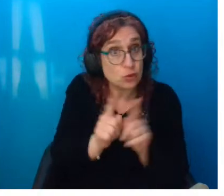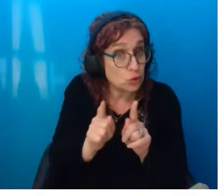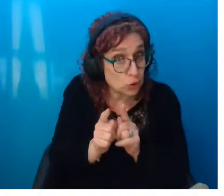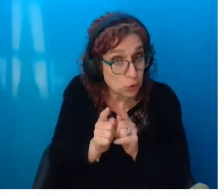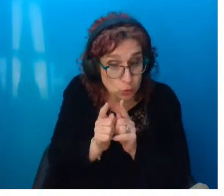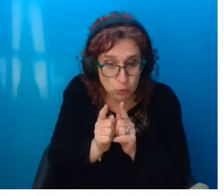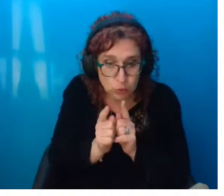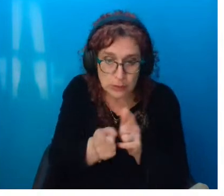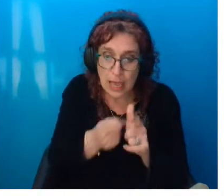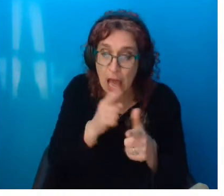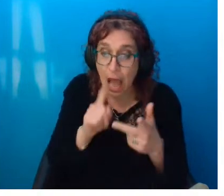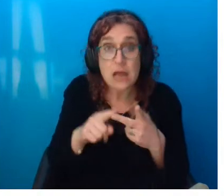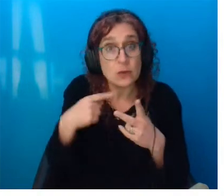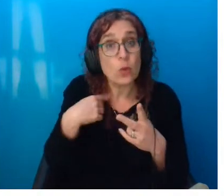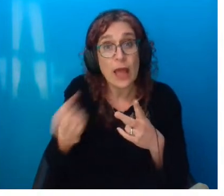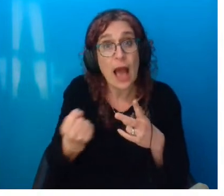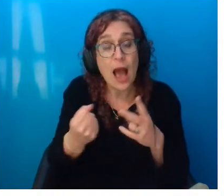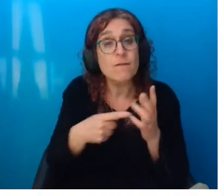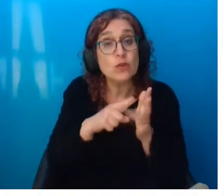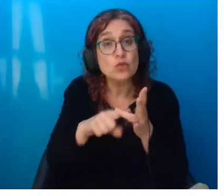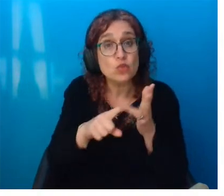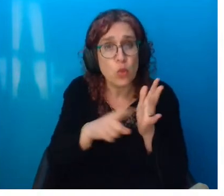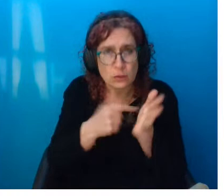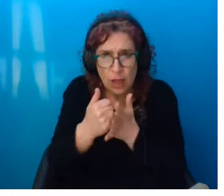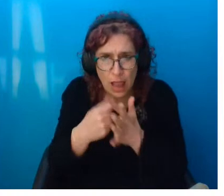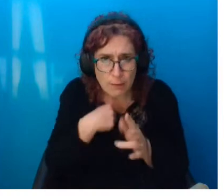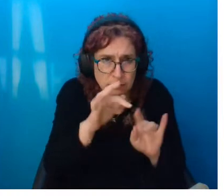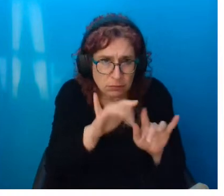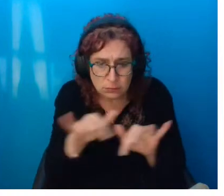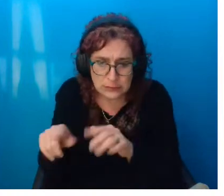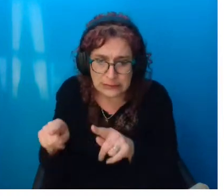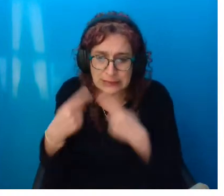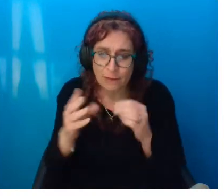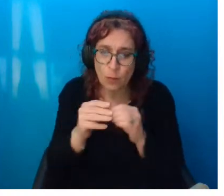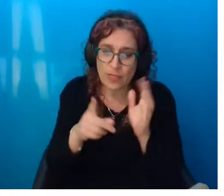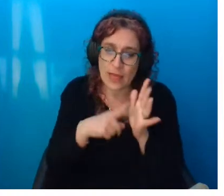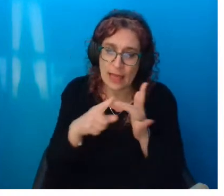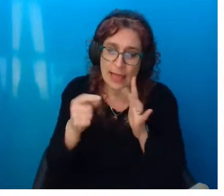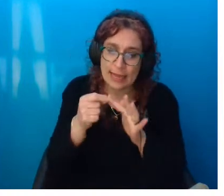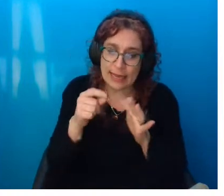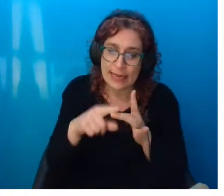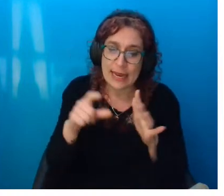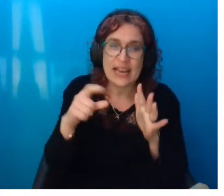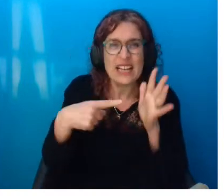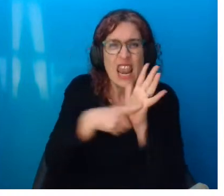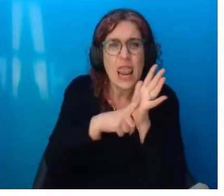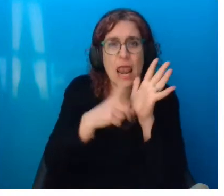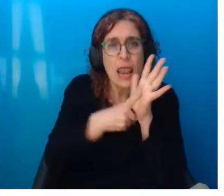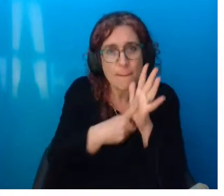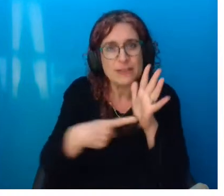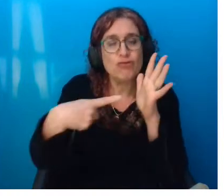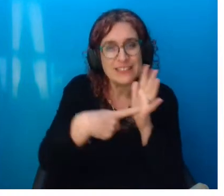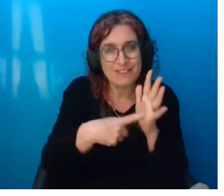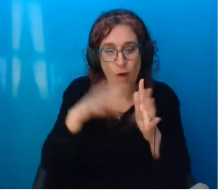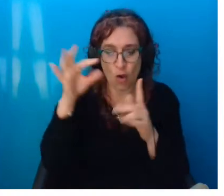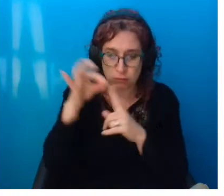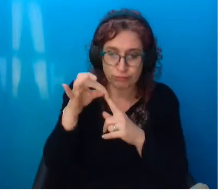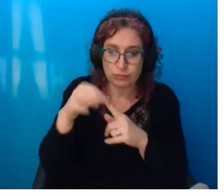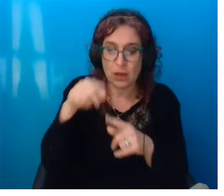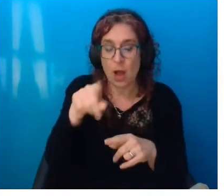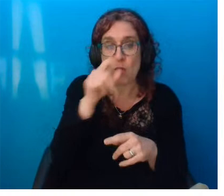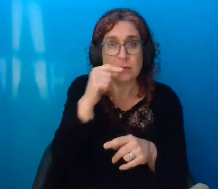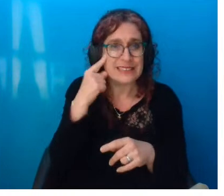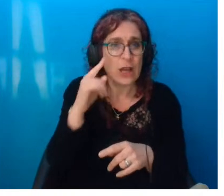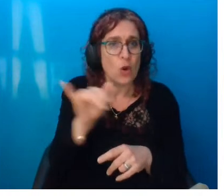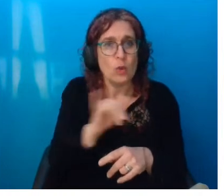tools to allow us to differentiate lipid transfer protein allergy, which is more severe form of fruit allergy, from pollen food